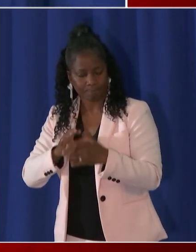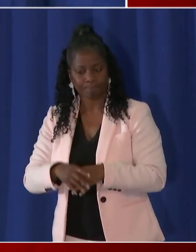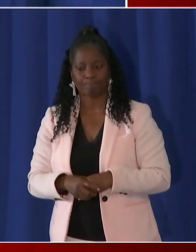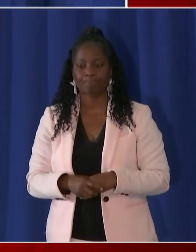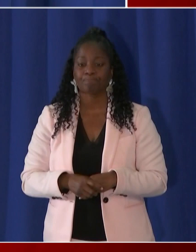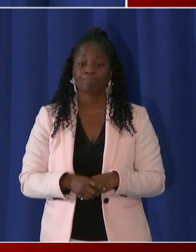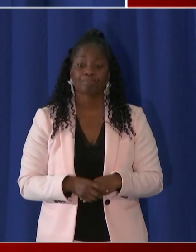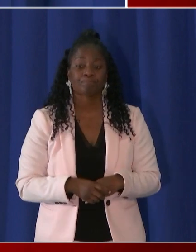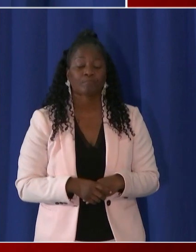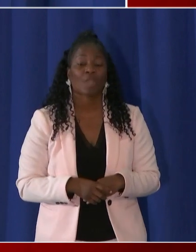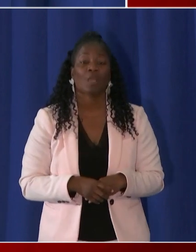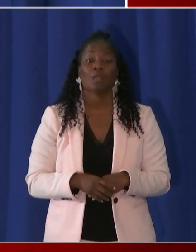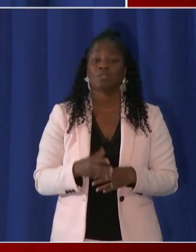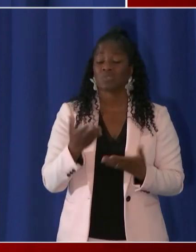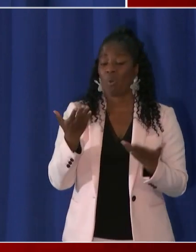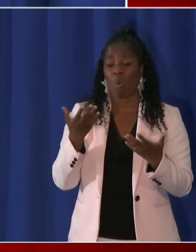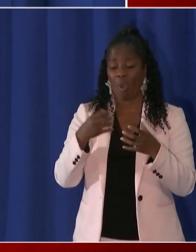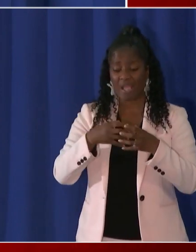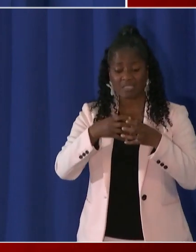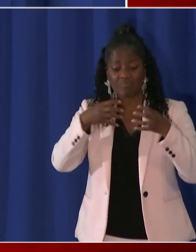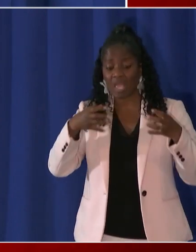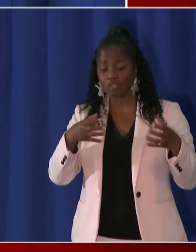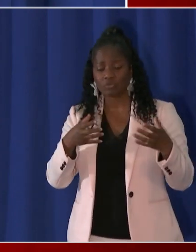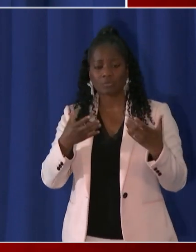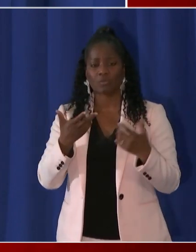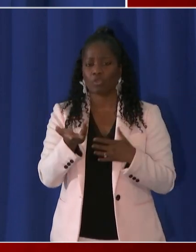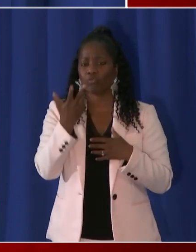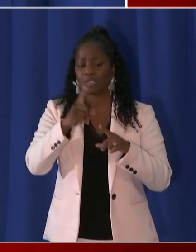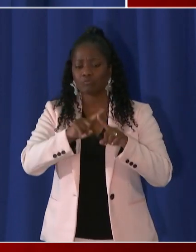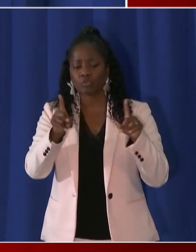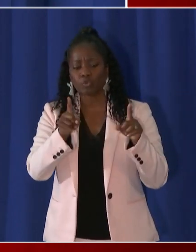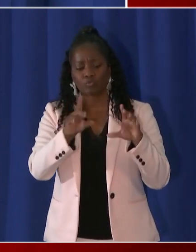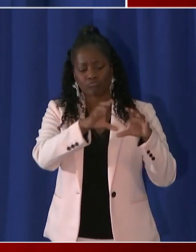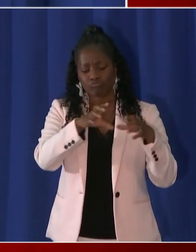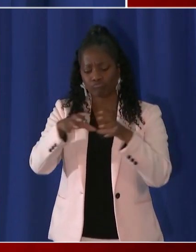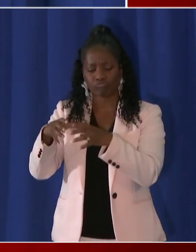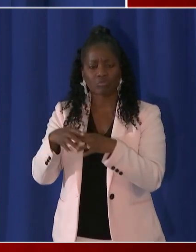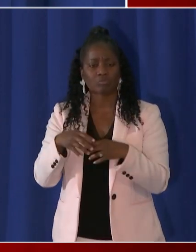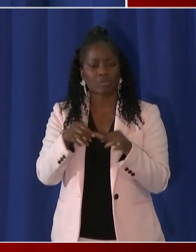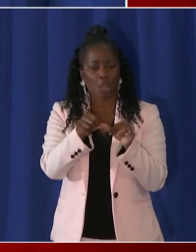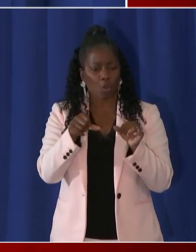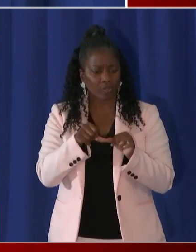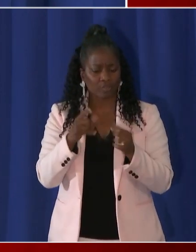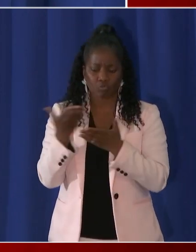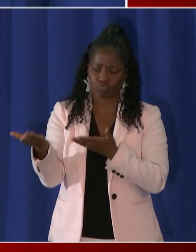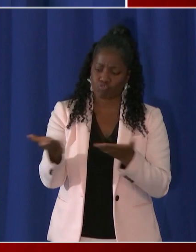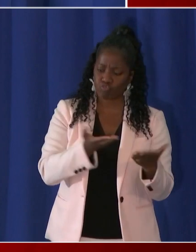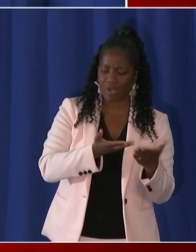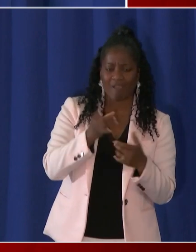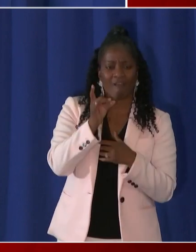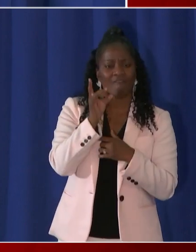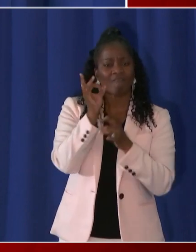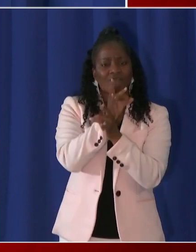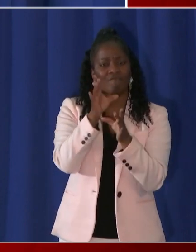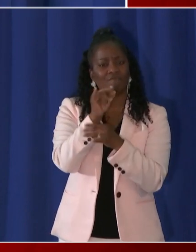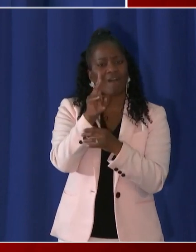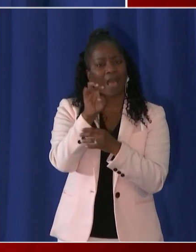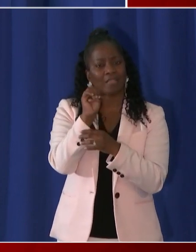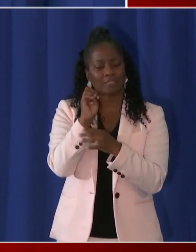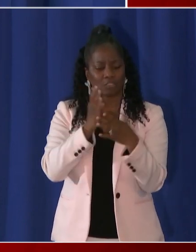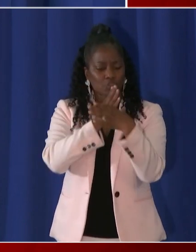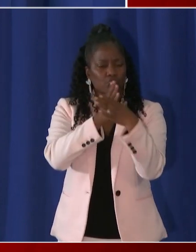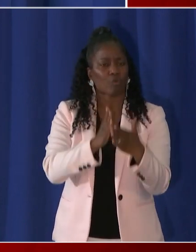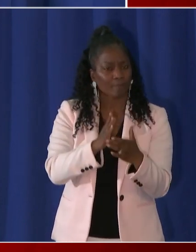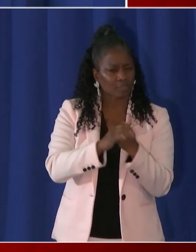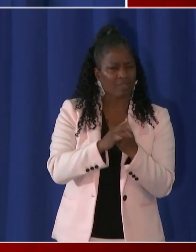Some of the things that we've done for expansion, we have 3 new areas where we're bringing our violence interrupters into the city. There's additional 52